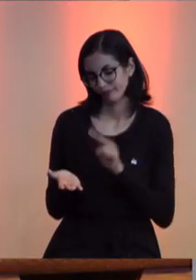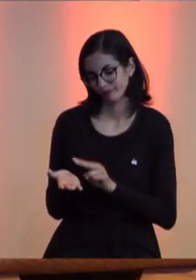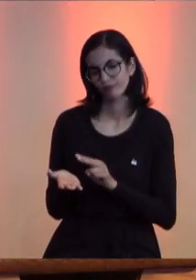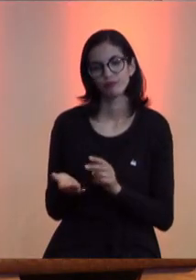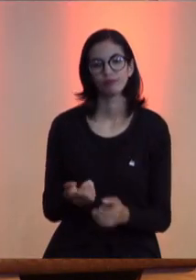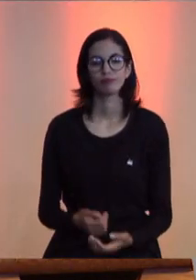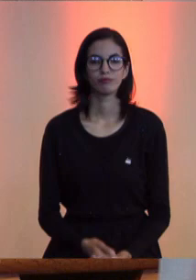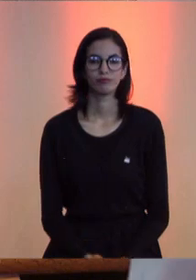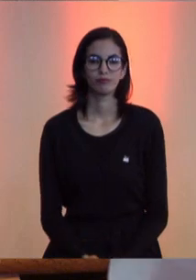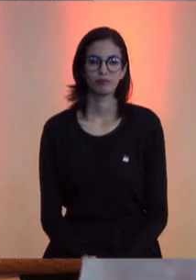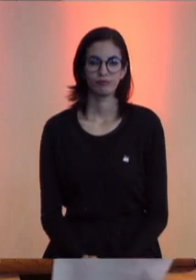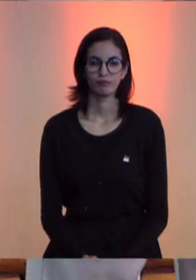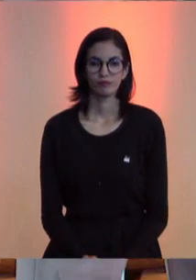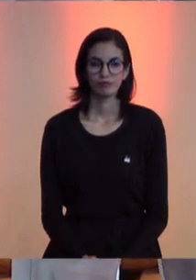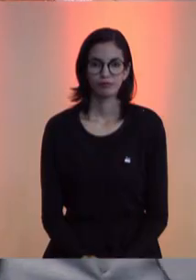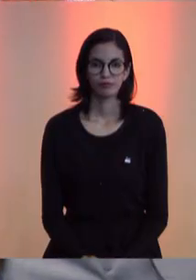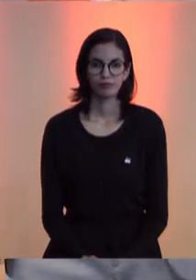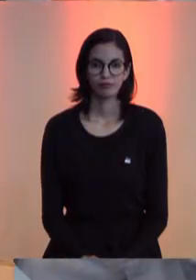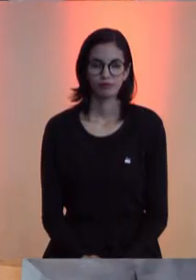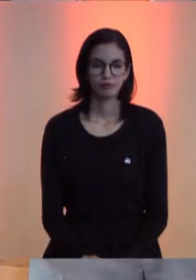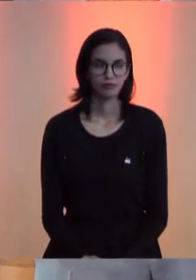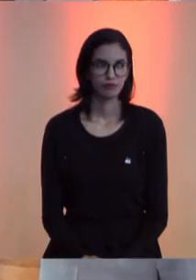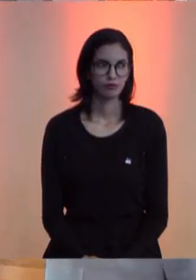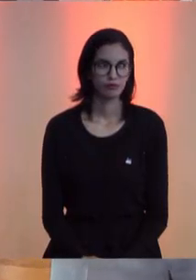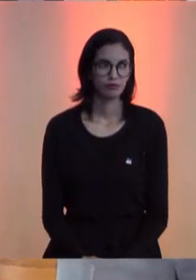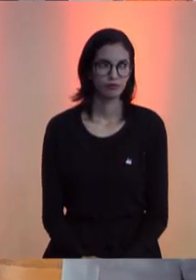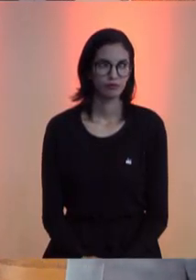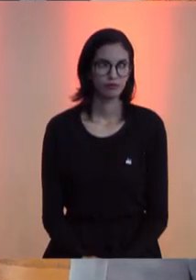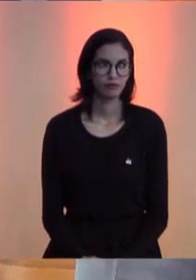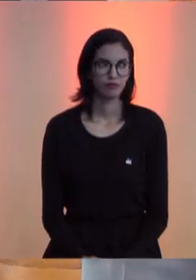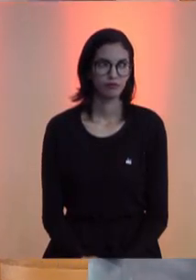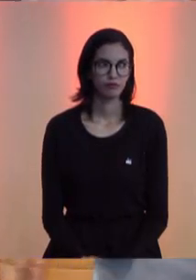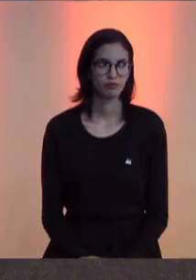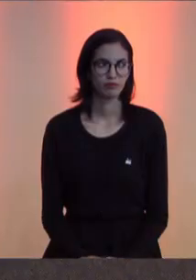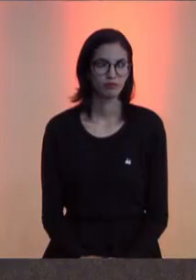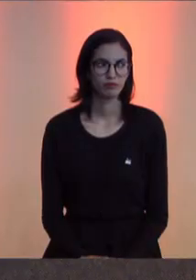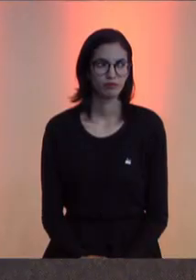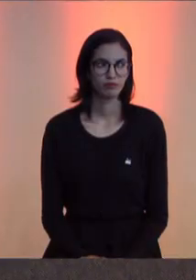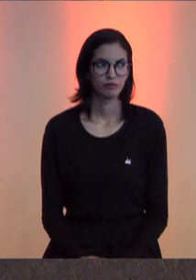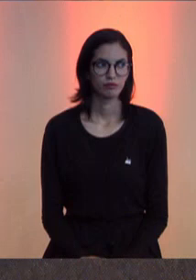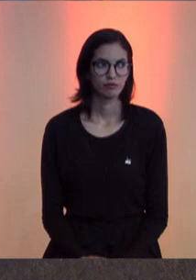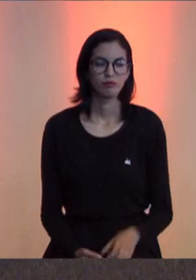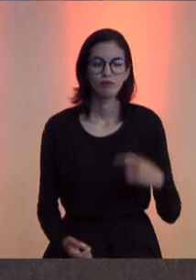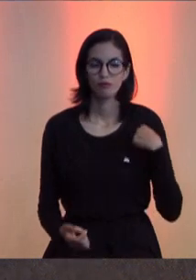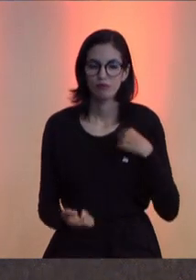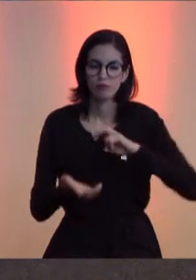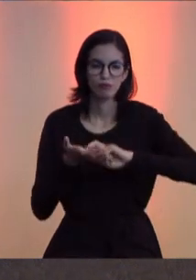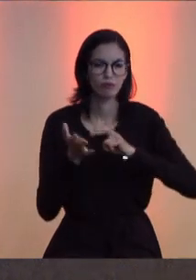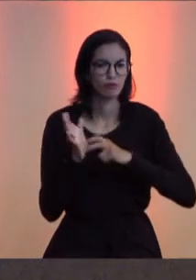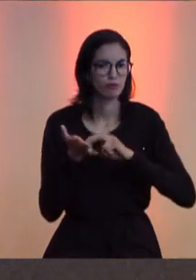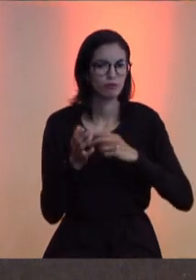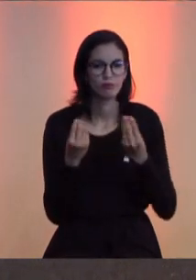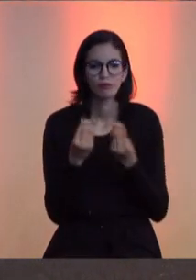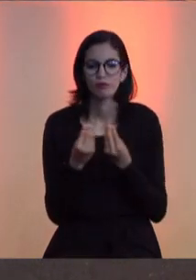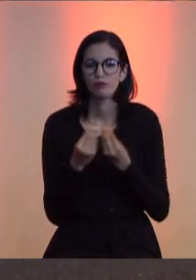Shadrach, and Abednego in the fire. Que arrojaron a Sadrach, Meshach y Abednego en el fuego. And the king comes now. He looks in the furnace.